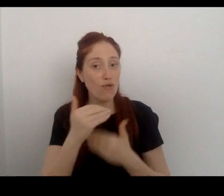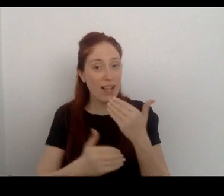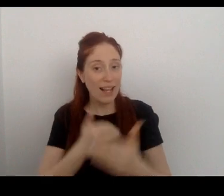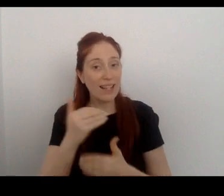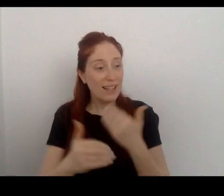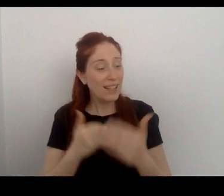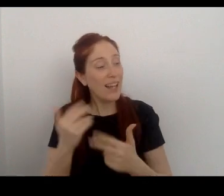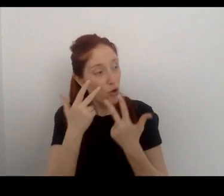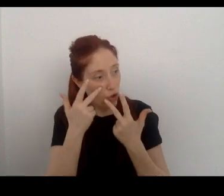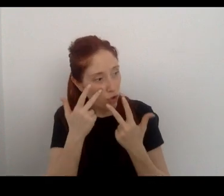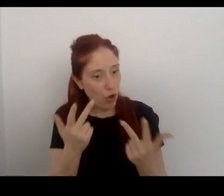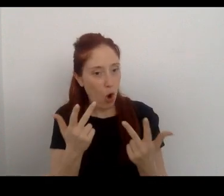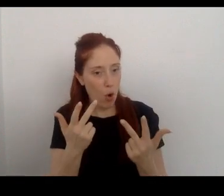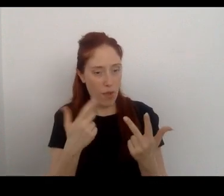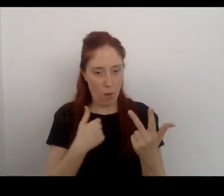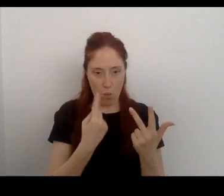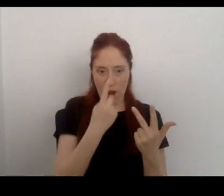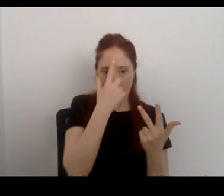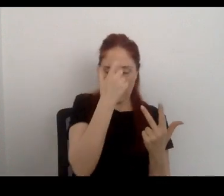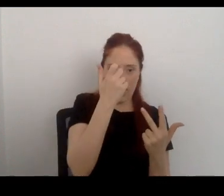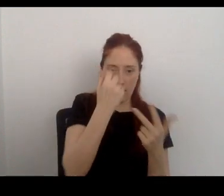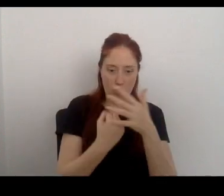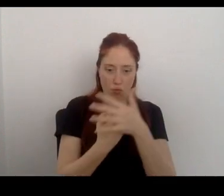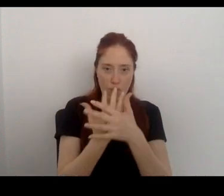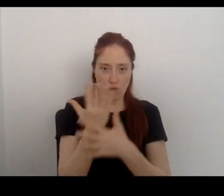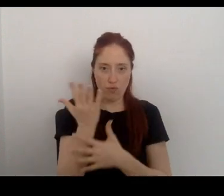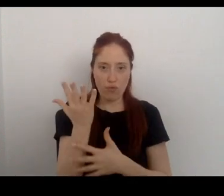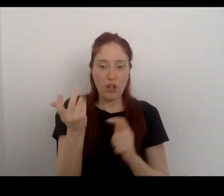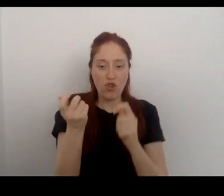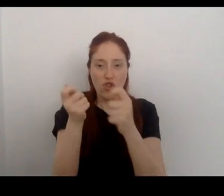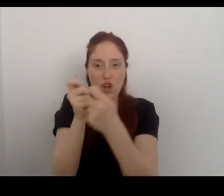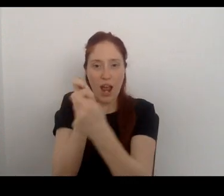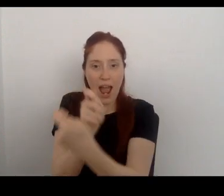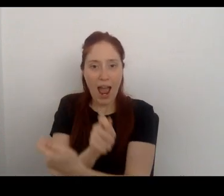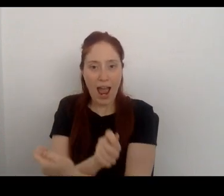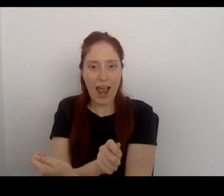evolve. And drawing is that hardcore